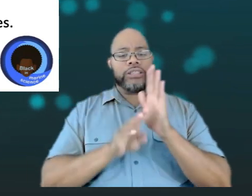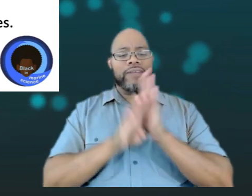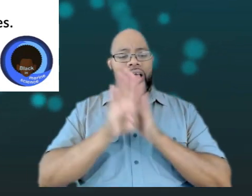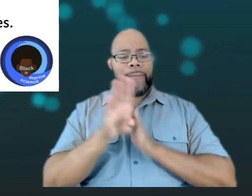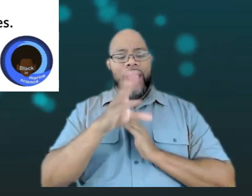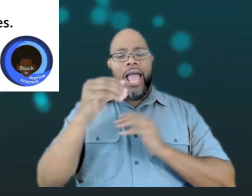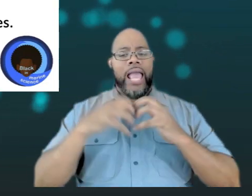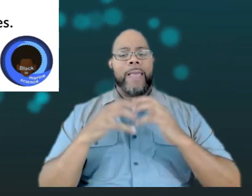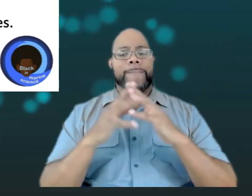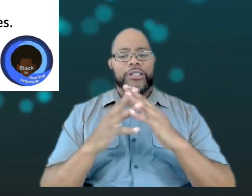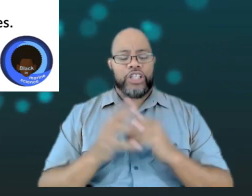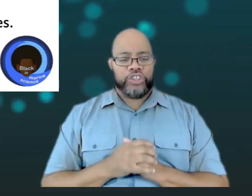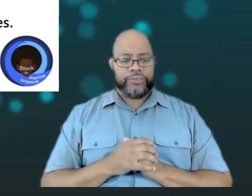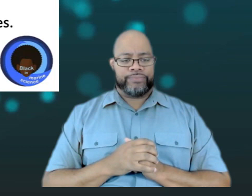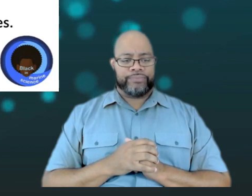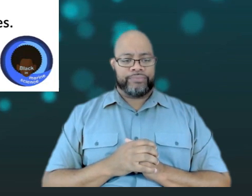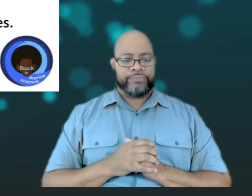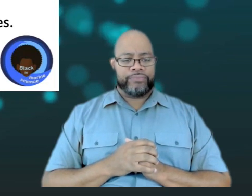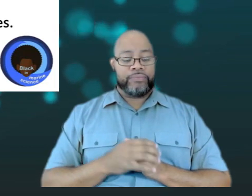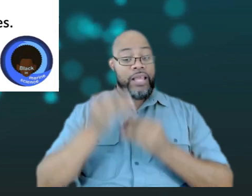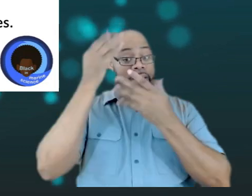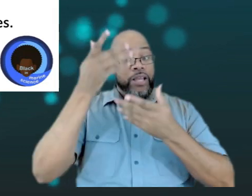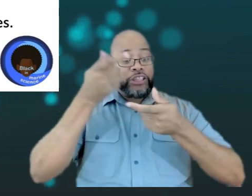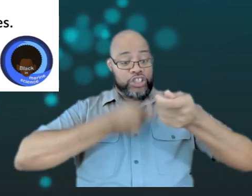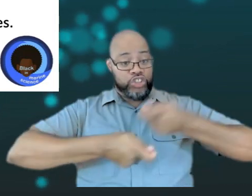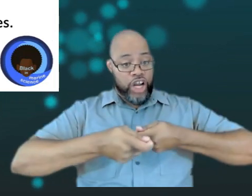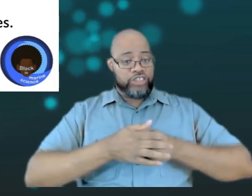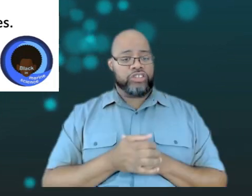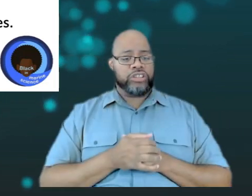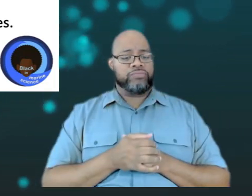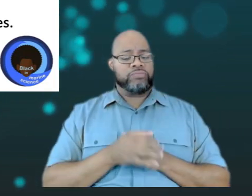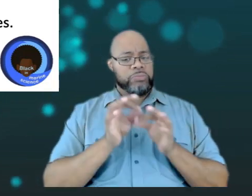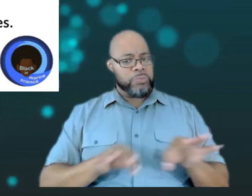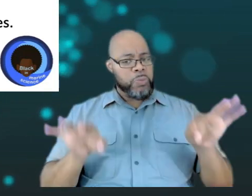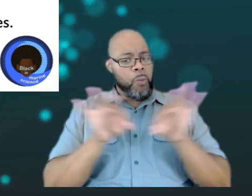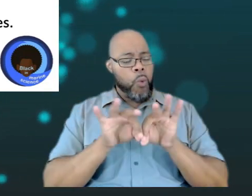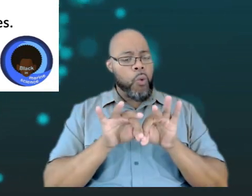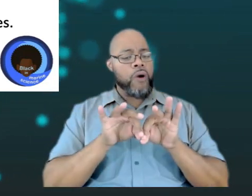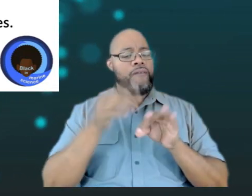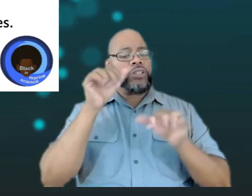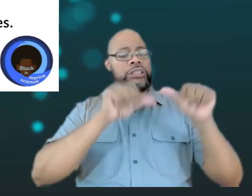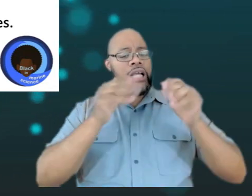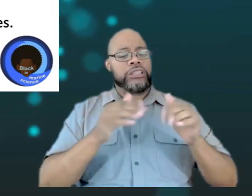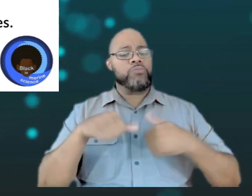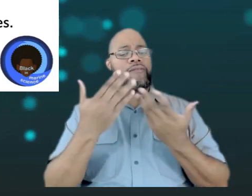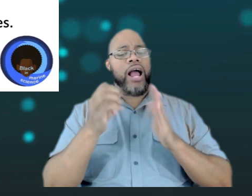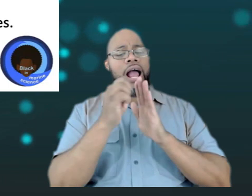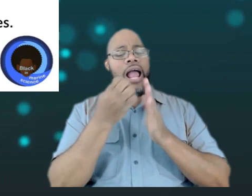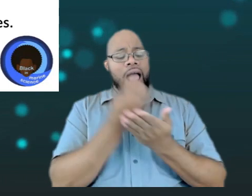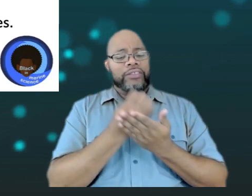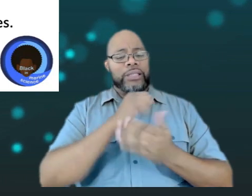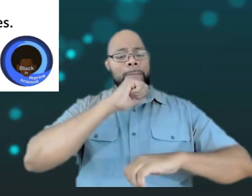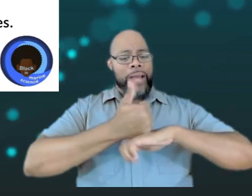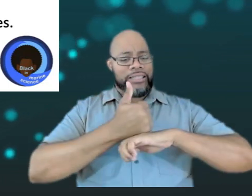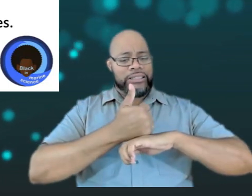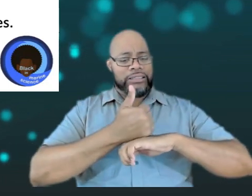and implementation. The information exchange is very key, where scientists provide evidence-based